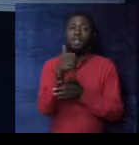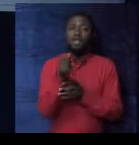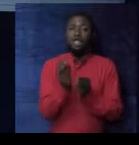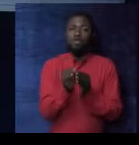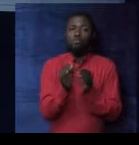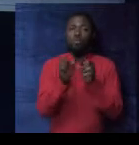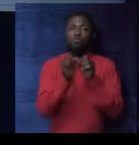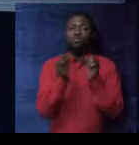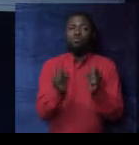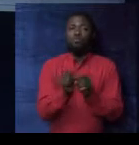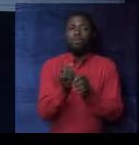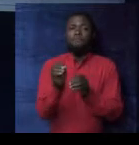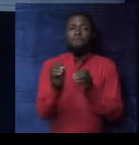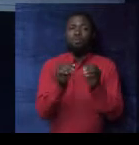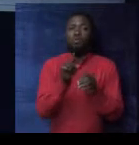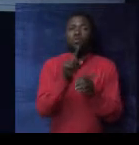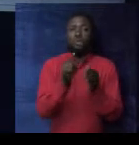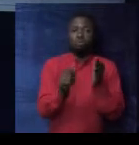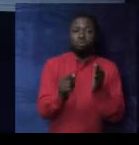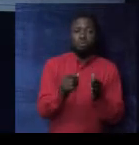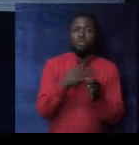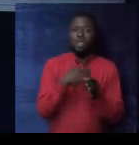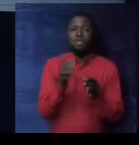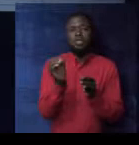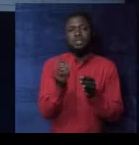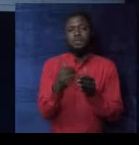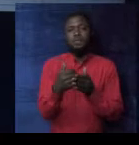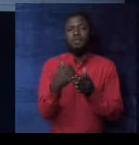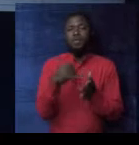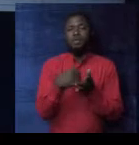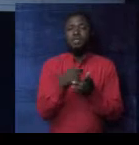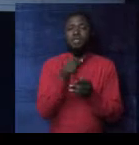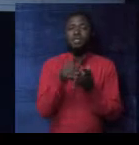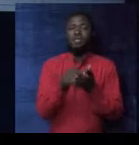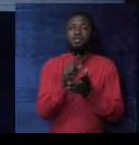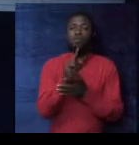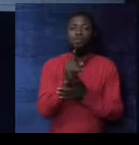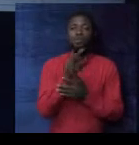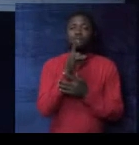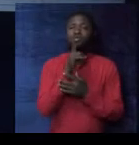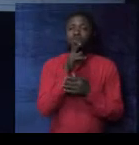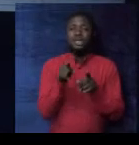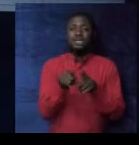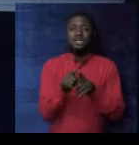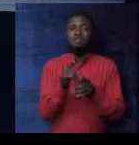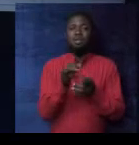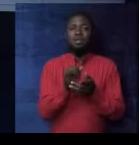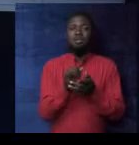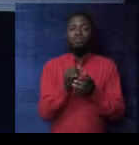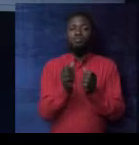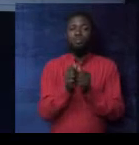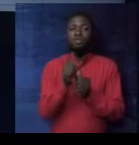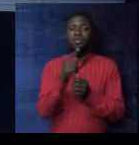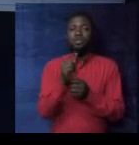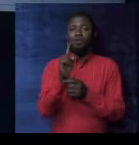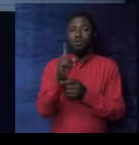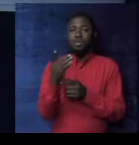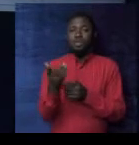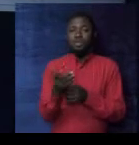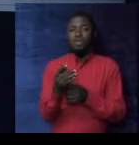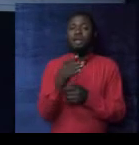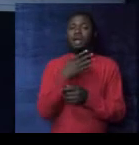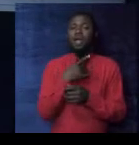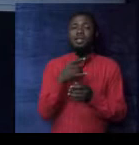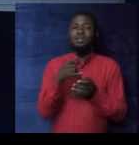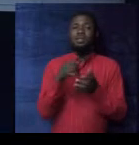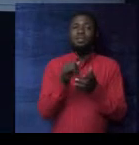that it is 10 small squares, put 1 in the next place, and then it's 0 before it. So this 1 that is here is not the same thing as the 1 that is here.